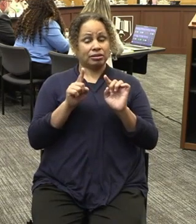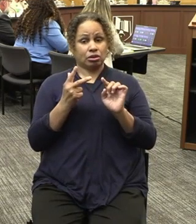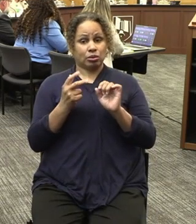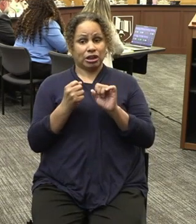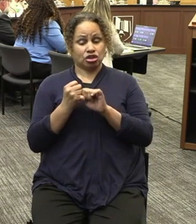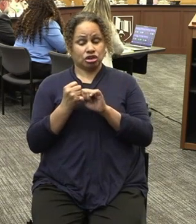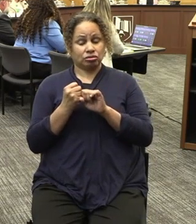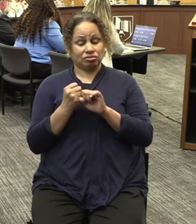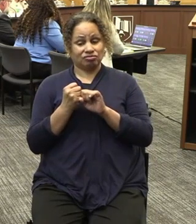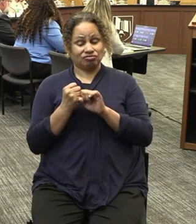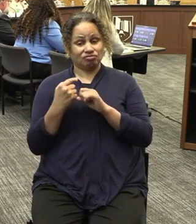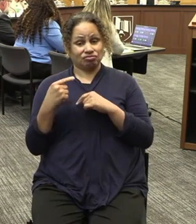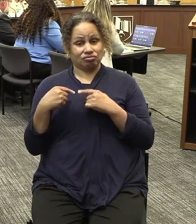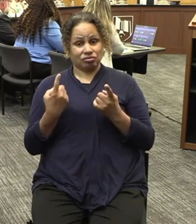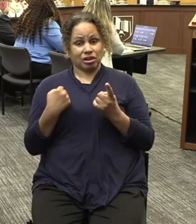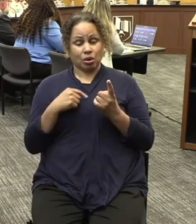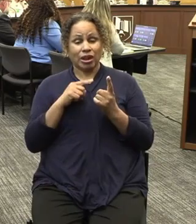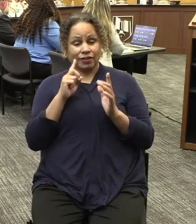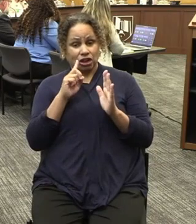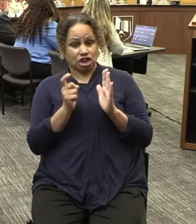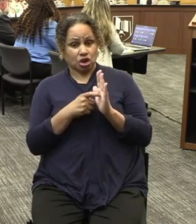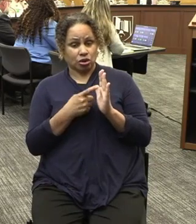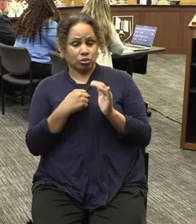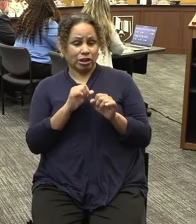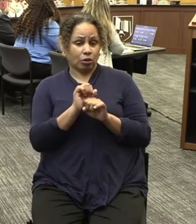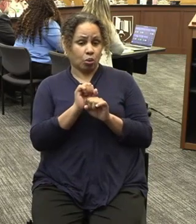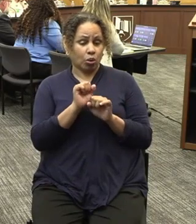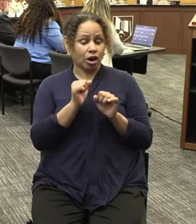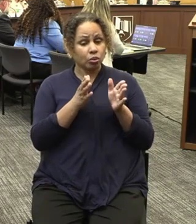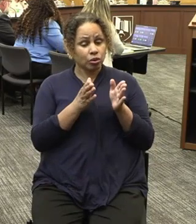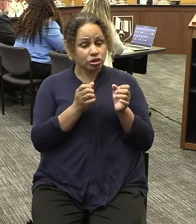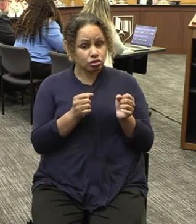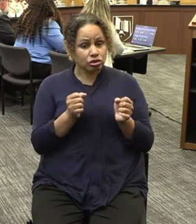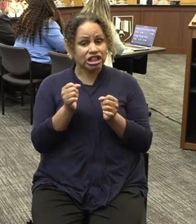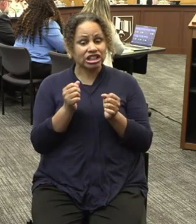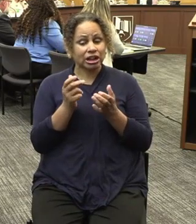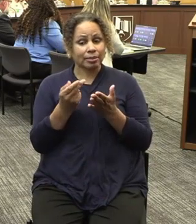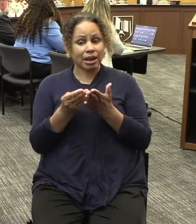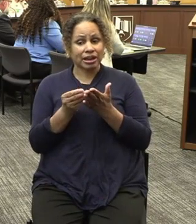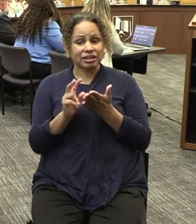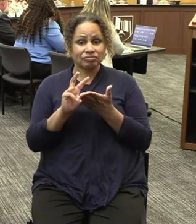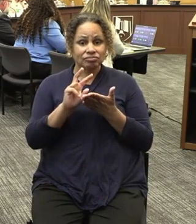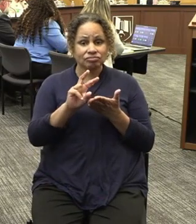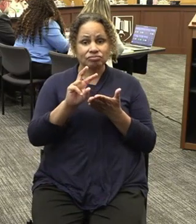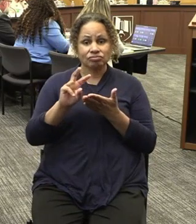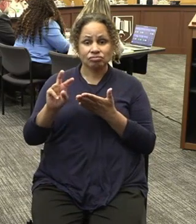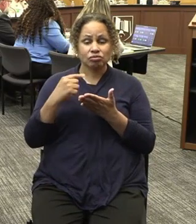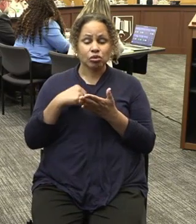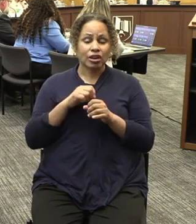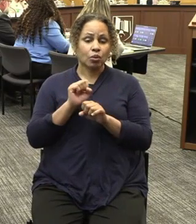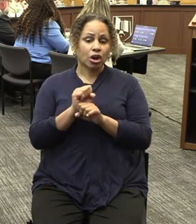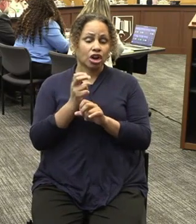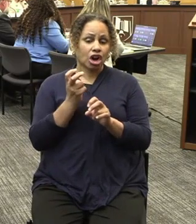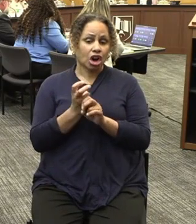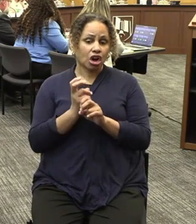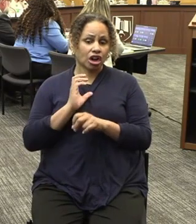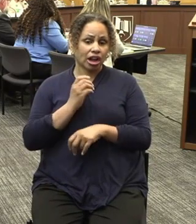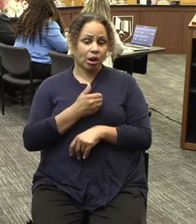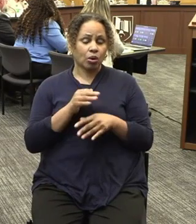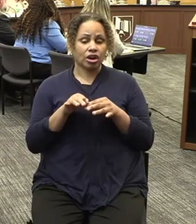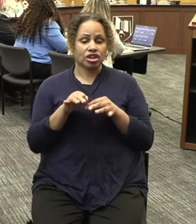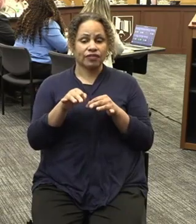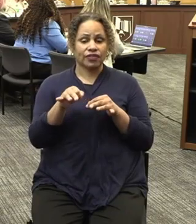worked to make strategic investments. We work very hard on our deferred maintenance projects. I highlighted